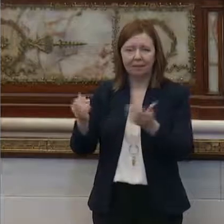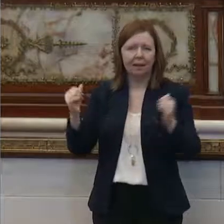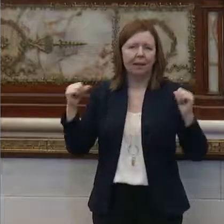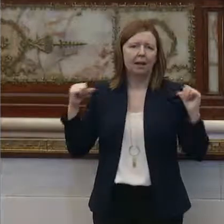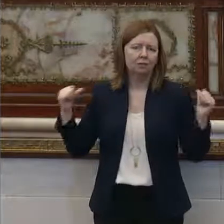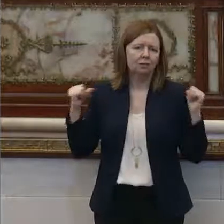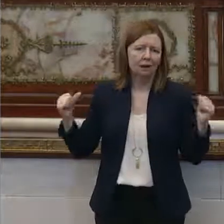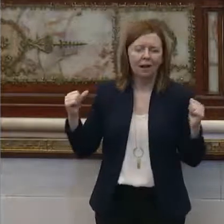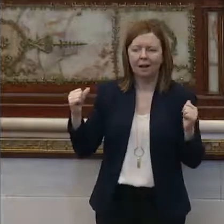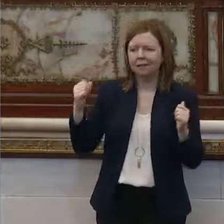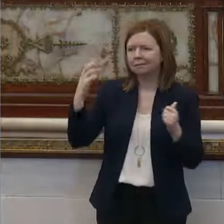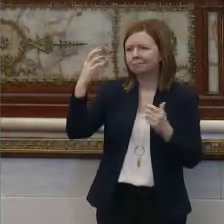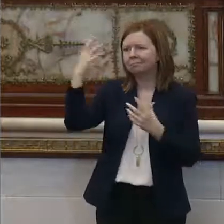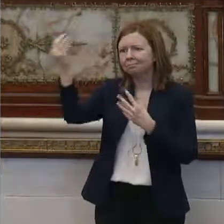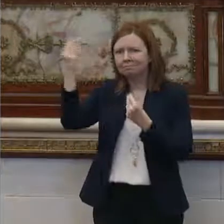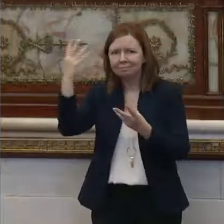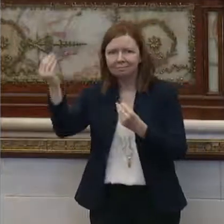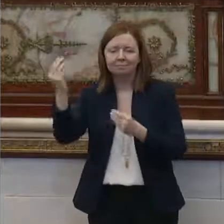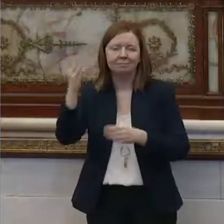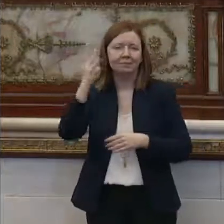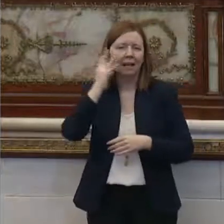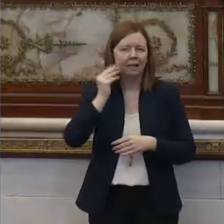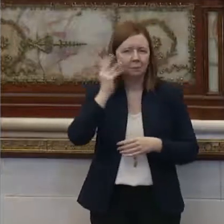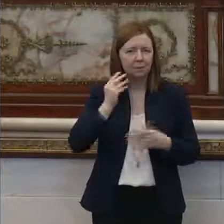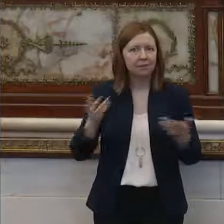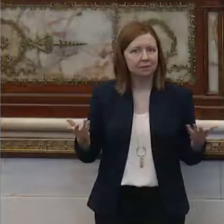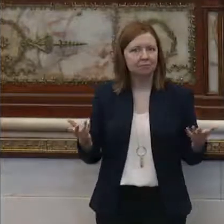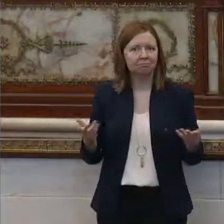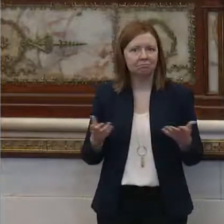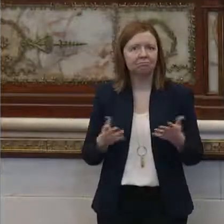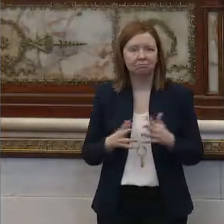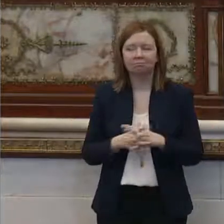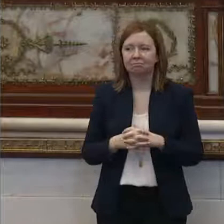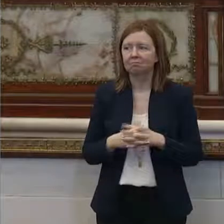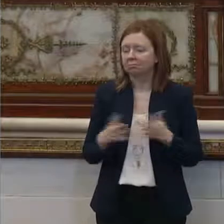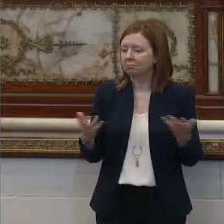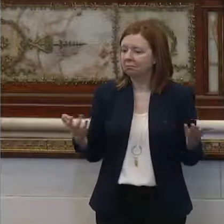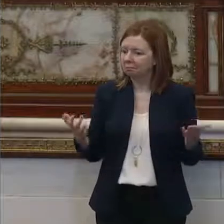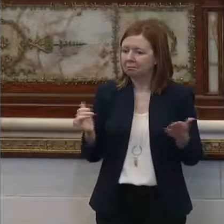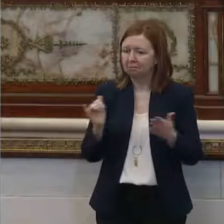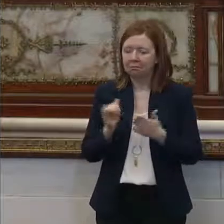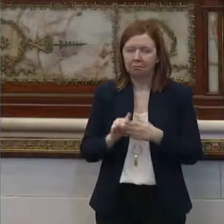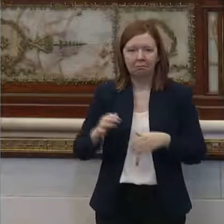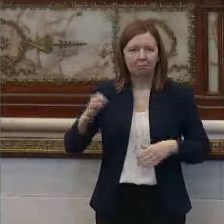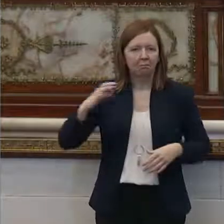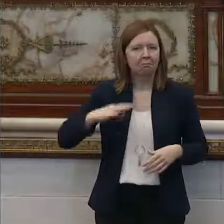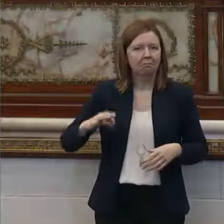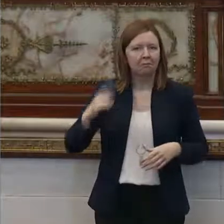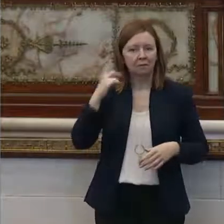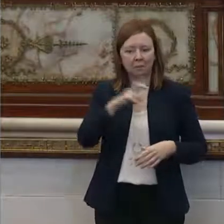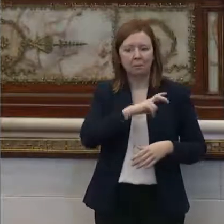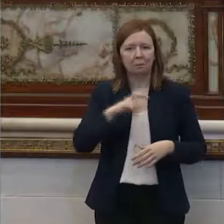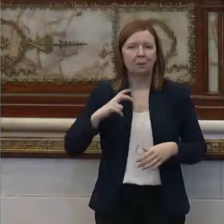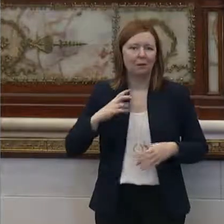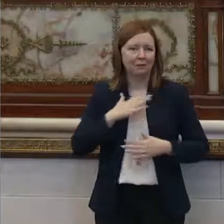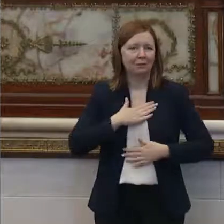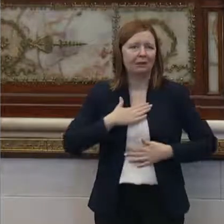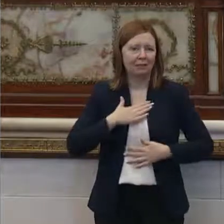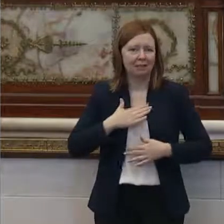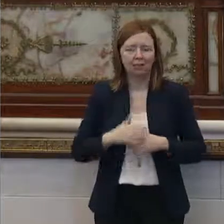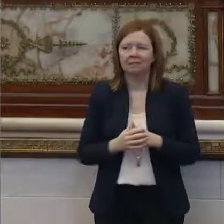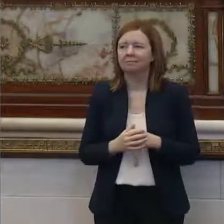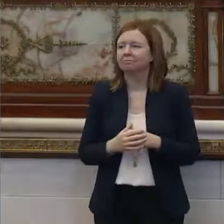exercise, outdoor experiences, it is an asset to Parks and Rec. It is